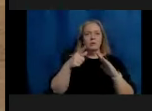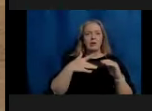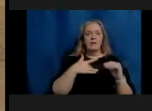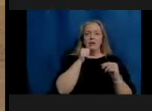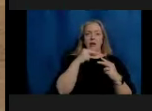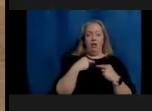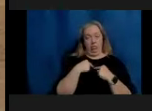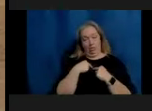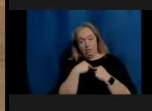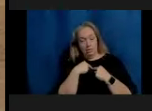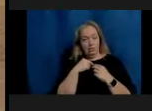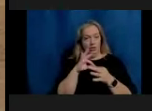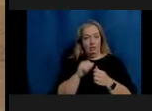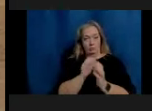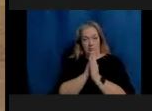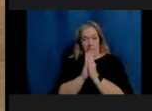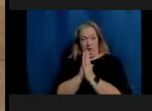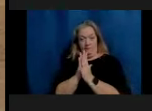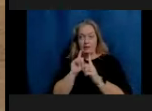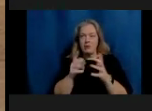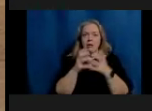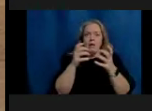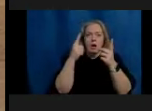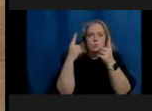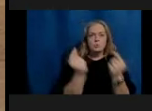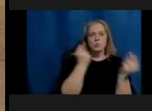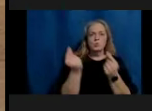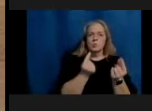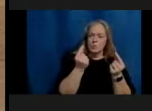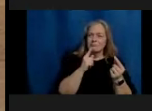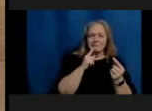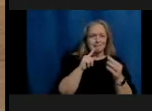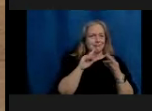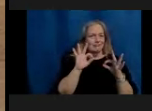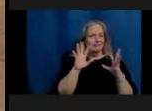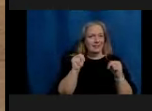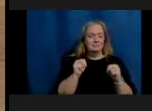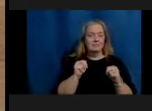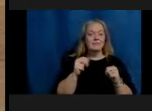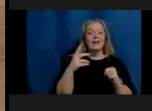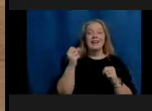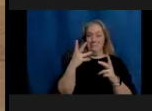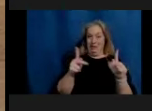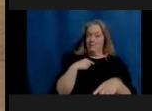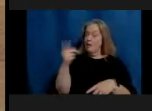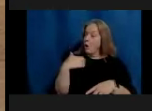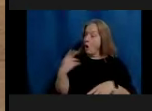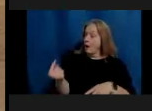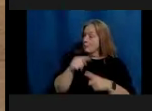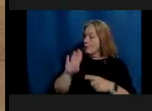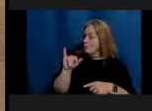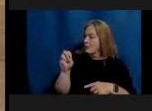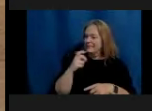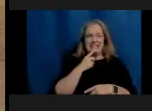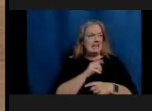traffic, but there's still things to do. Um, I know a lot of people, when I said I was coming to Boise, were just like, your practice is